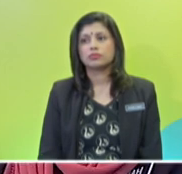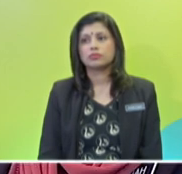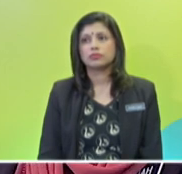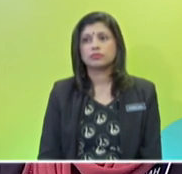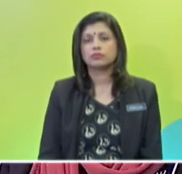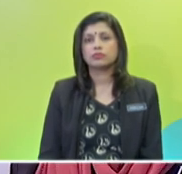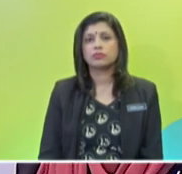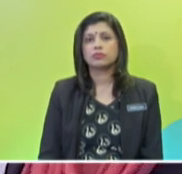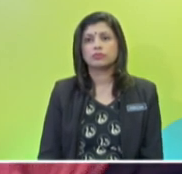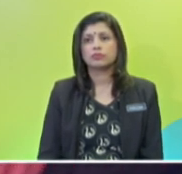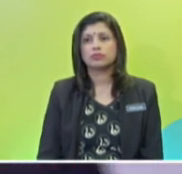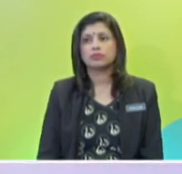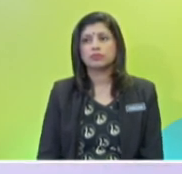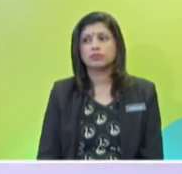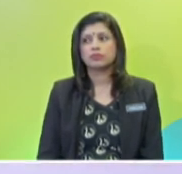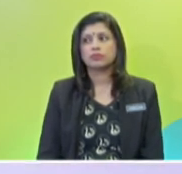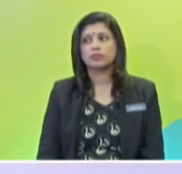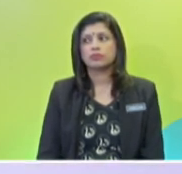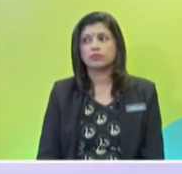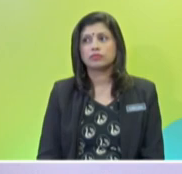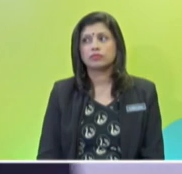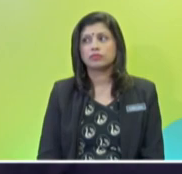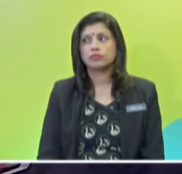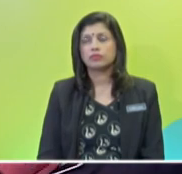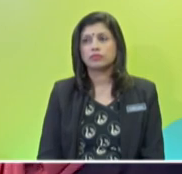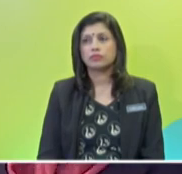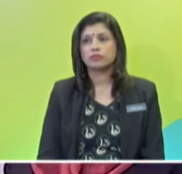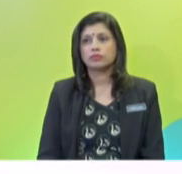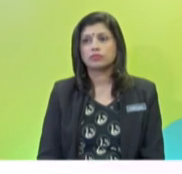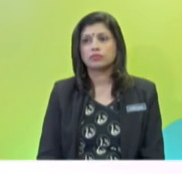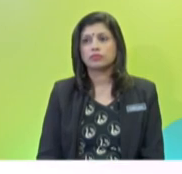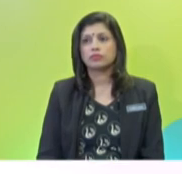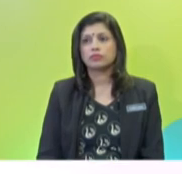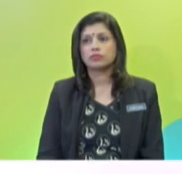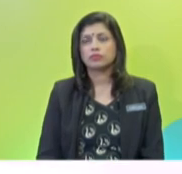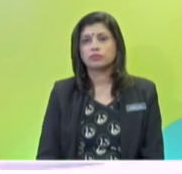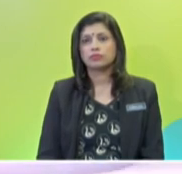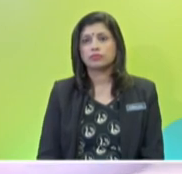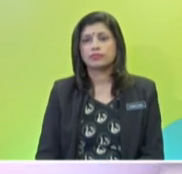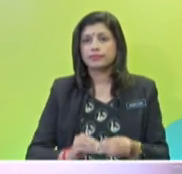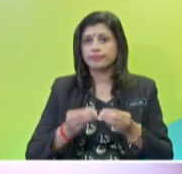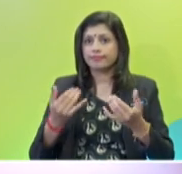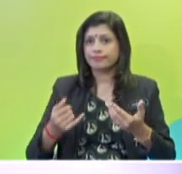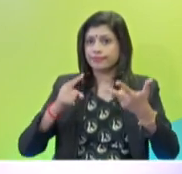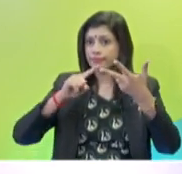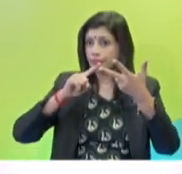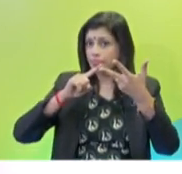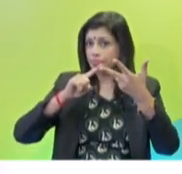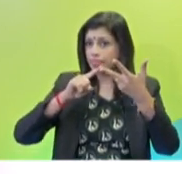How about... Let's go with Amir. Okay, Amir. For number 3. Number 3,